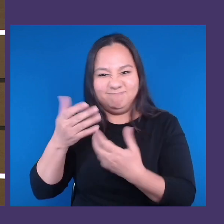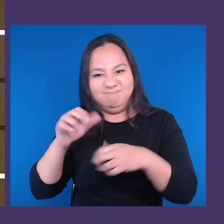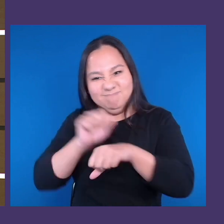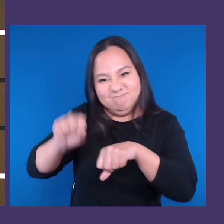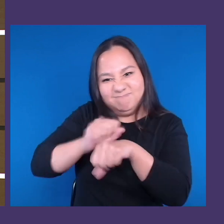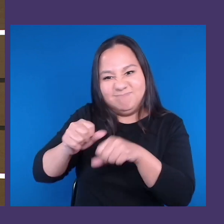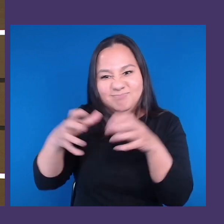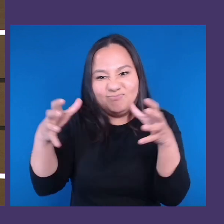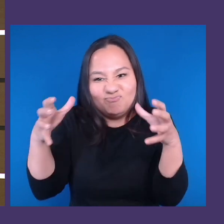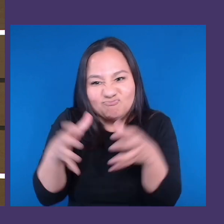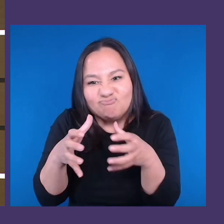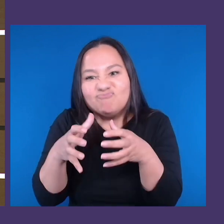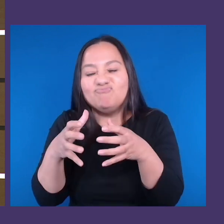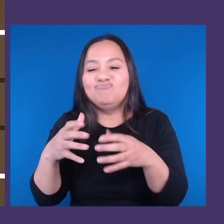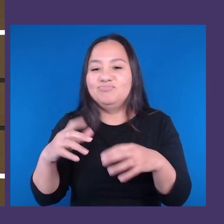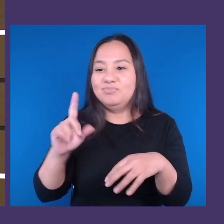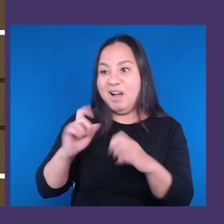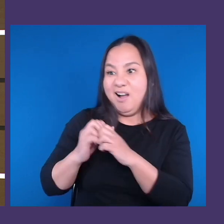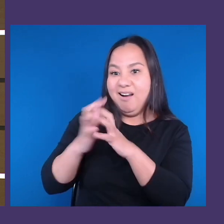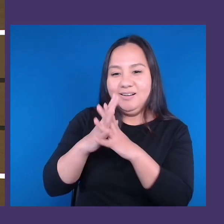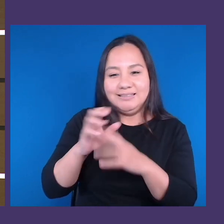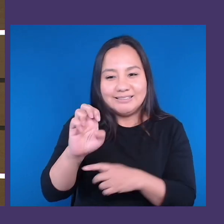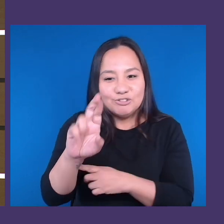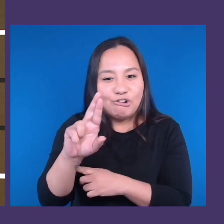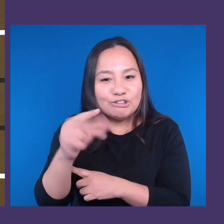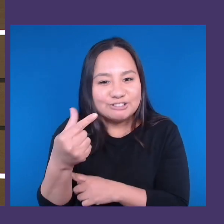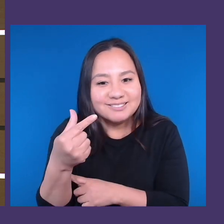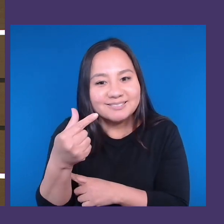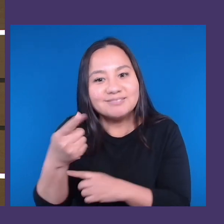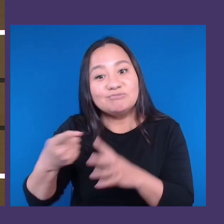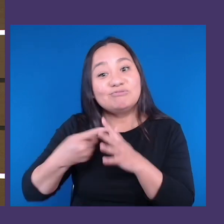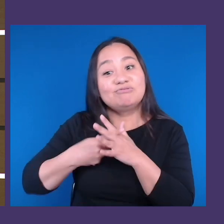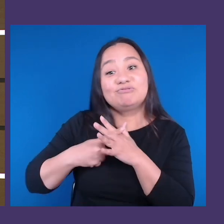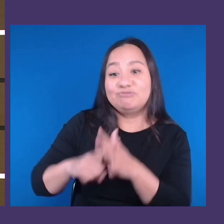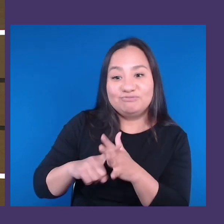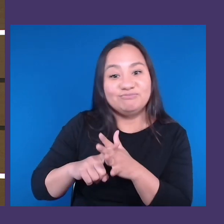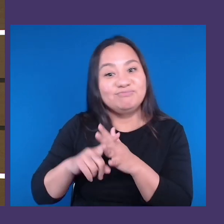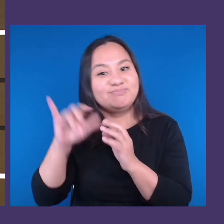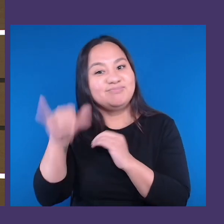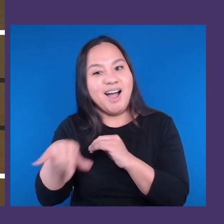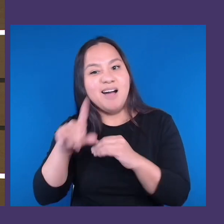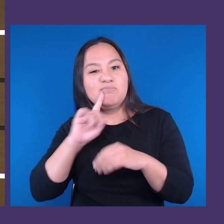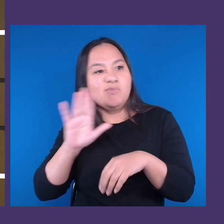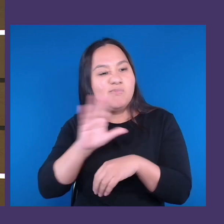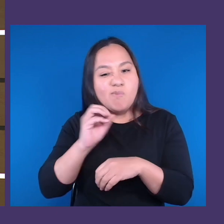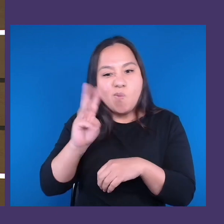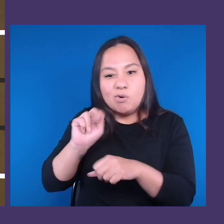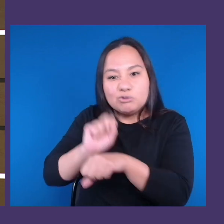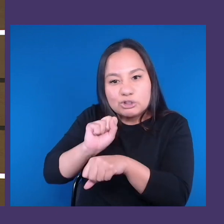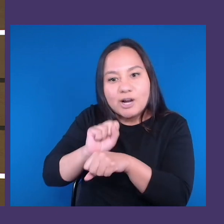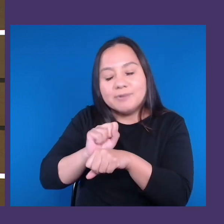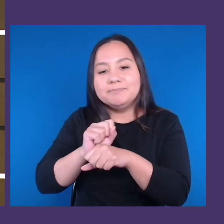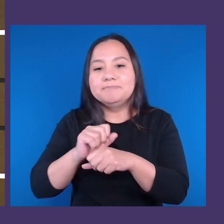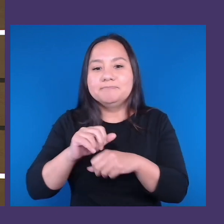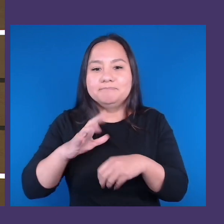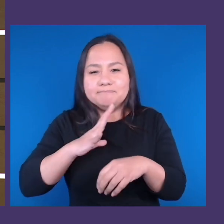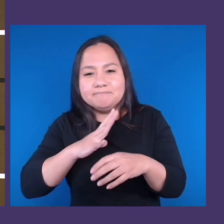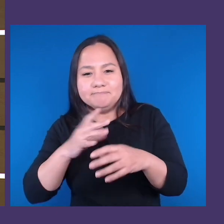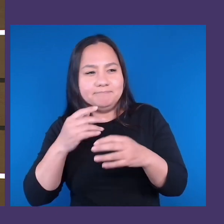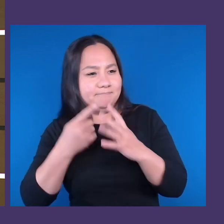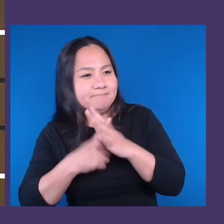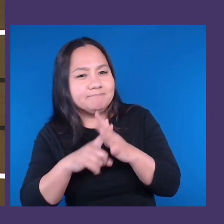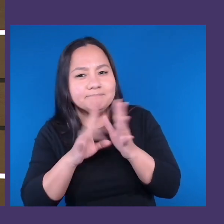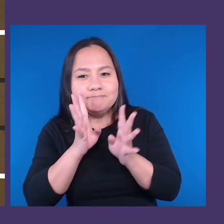ERG. They started to, in their own jobs, start to create, say, the